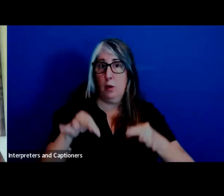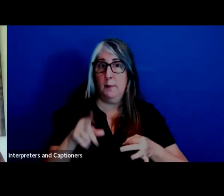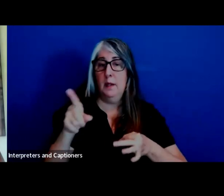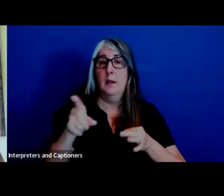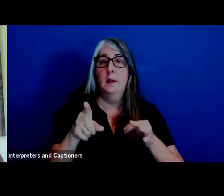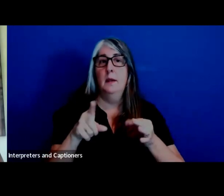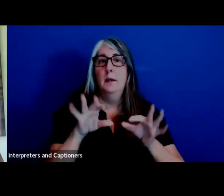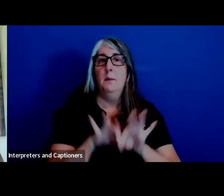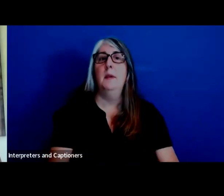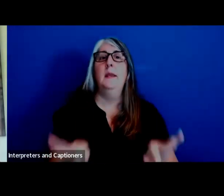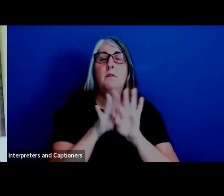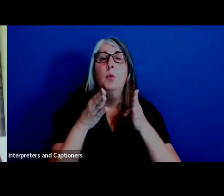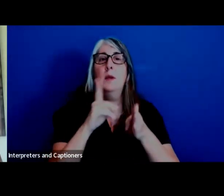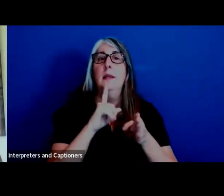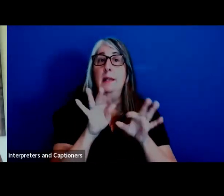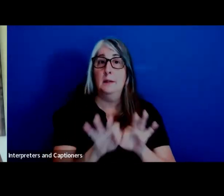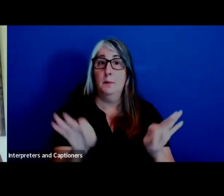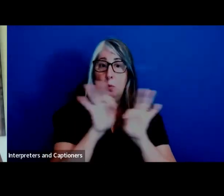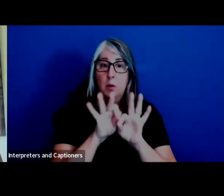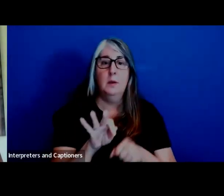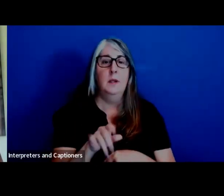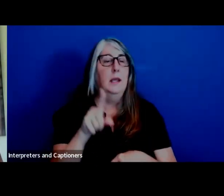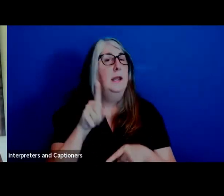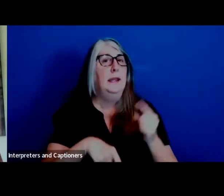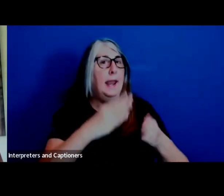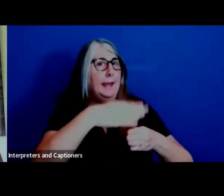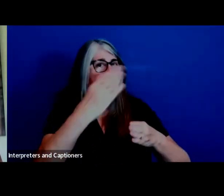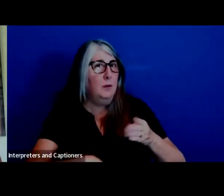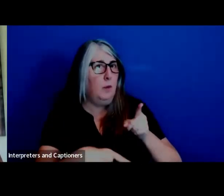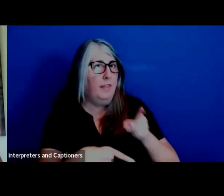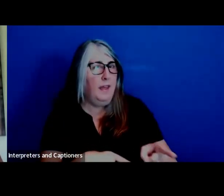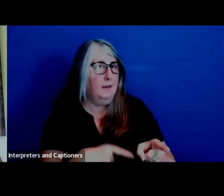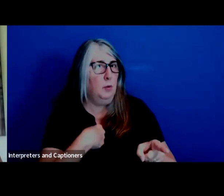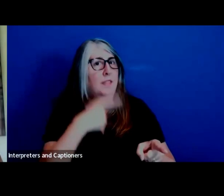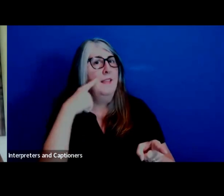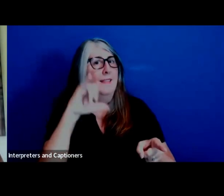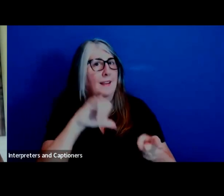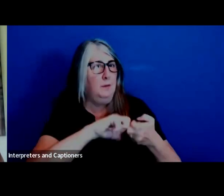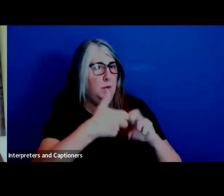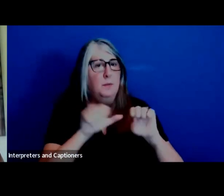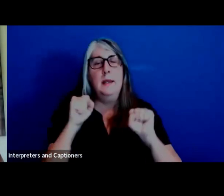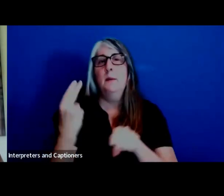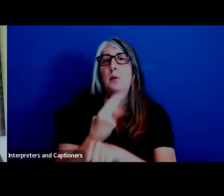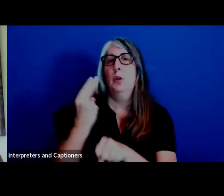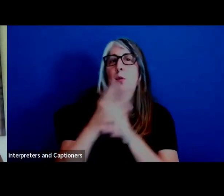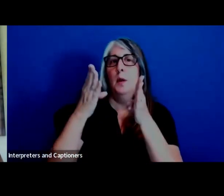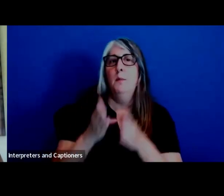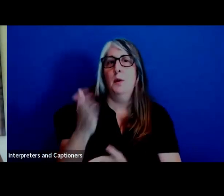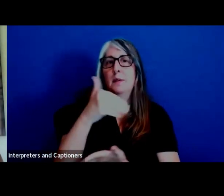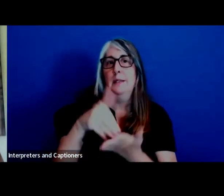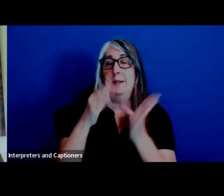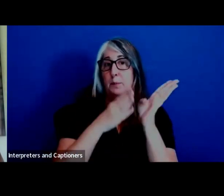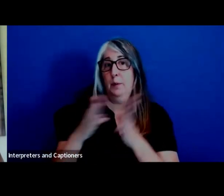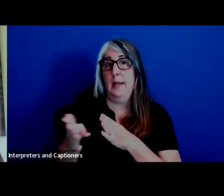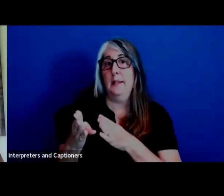meaningful way is important, it can't end there. And I think that's the problem. Being able to use person-centered planning in